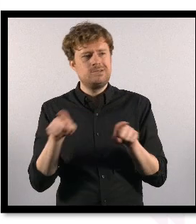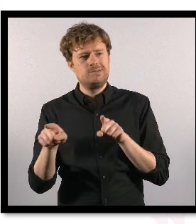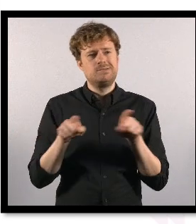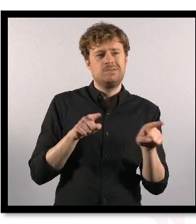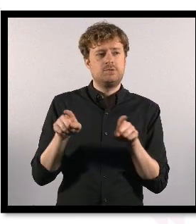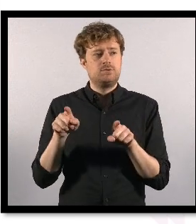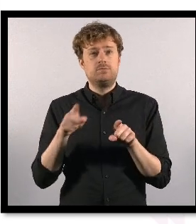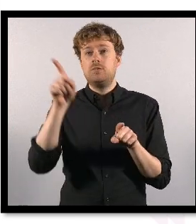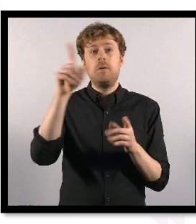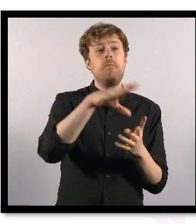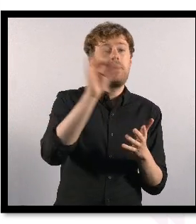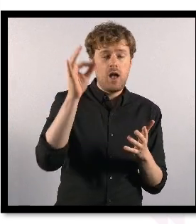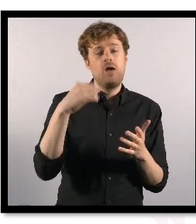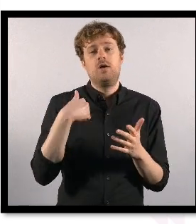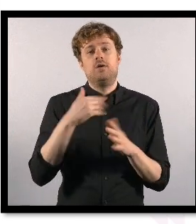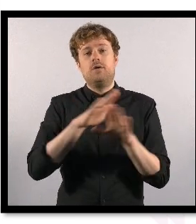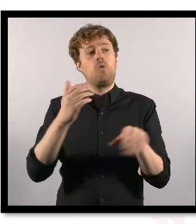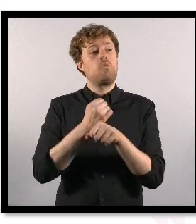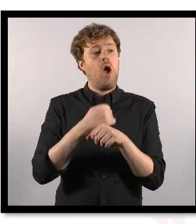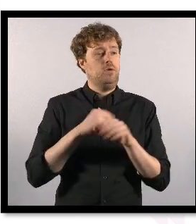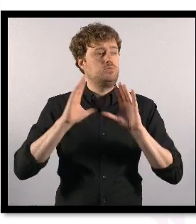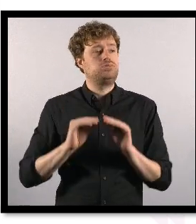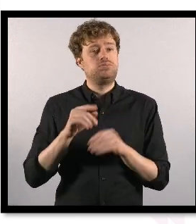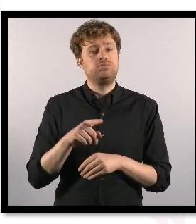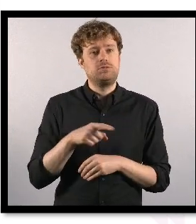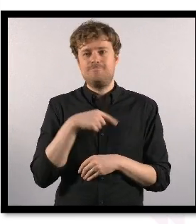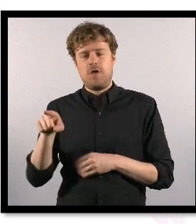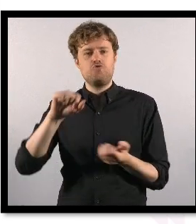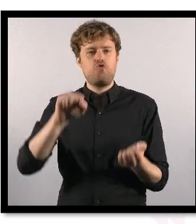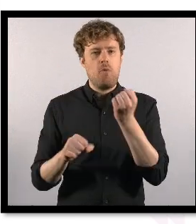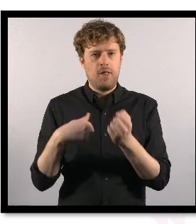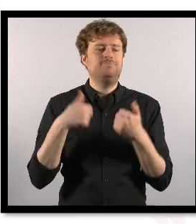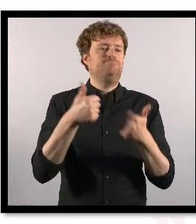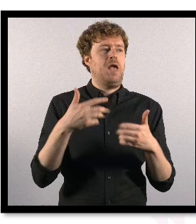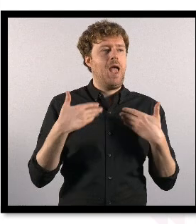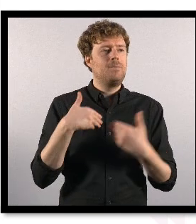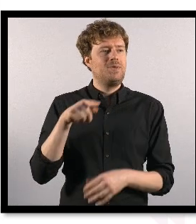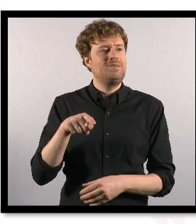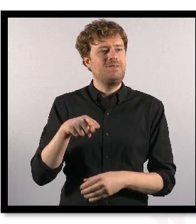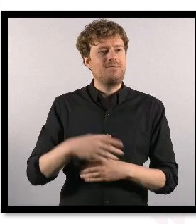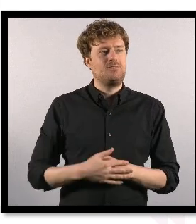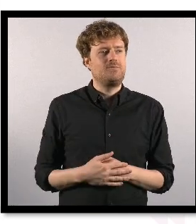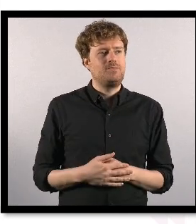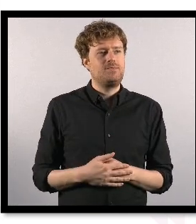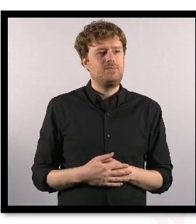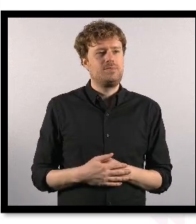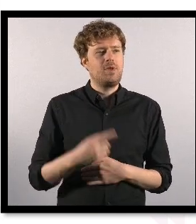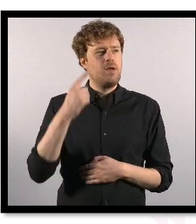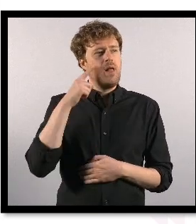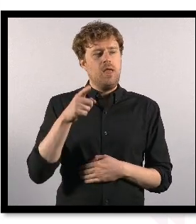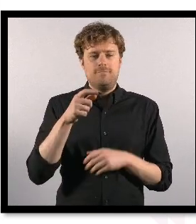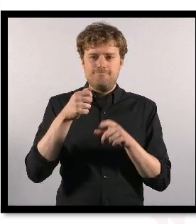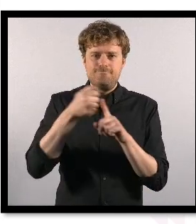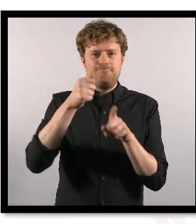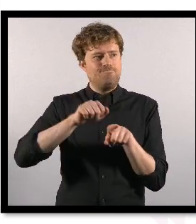The TOC played a key part, and even when it added members, all of a sudden, exponentially, we saw project growth start to happen. So many things that really were